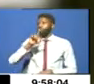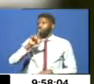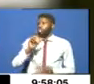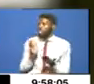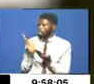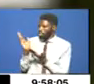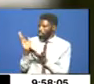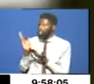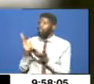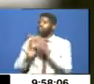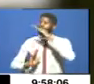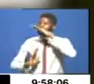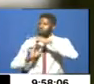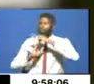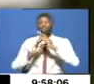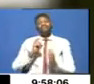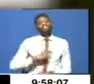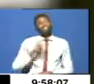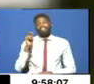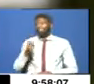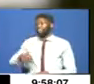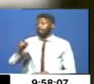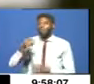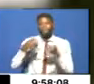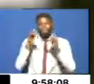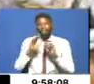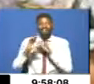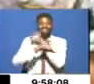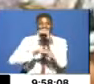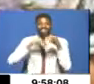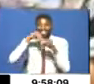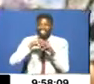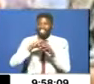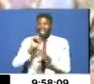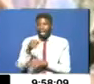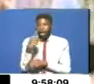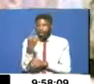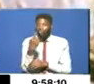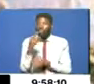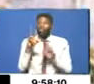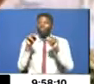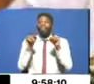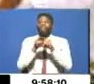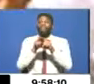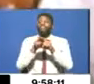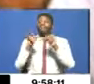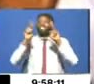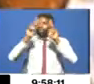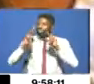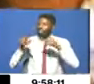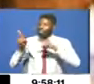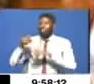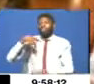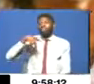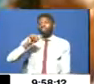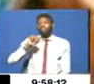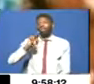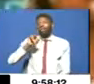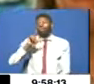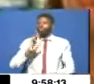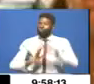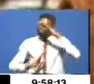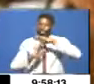top tennis player in the country. Not only that, but internationally, Paul reached the top 100 in the